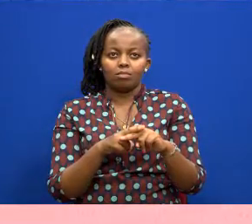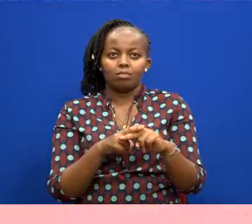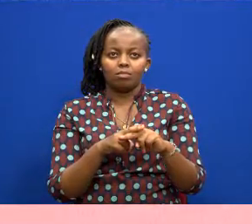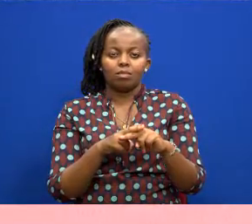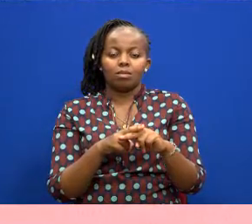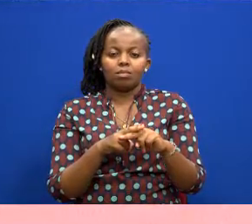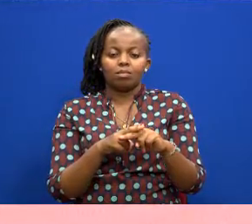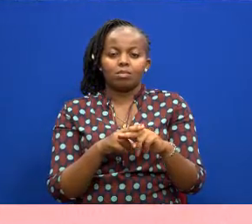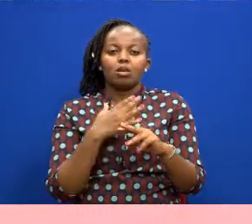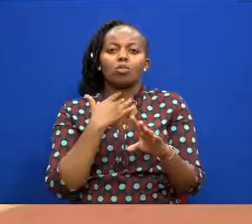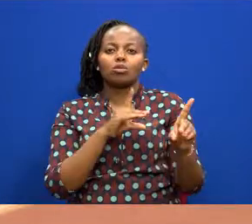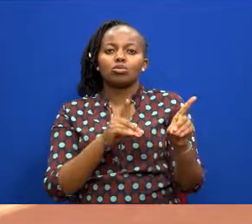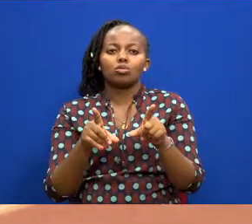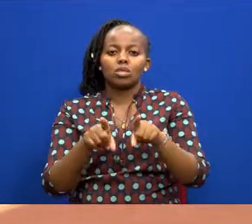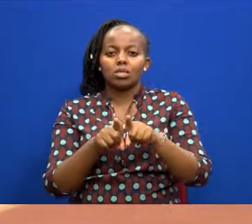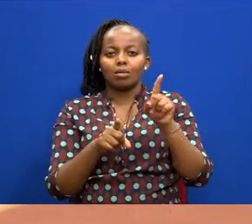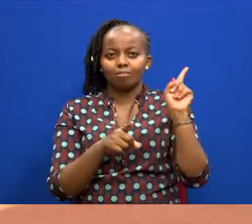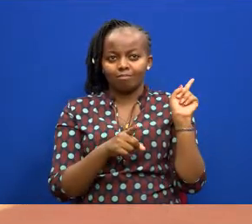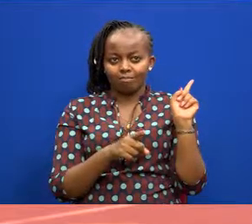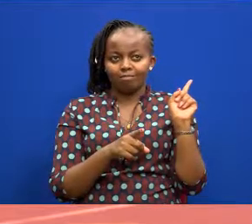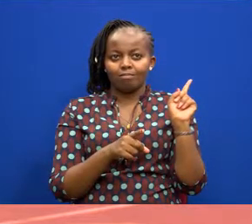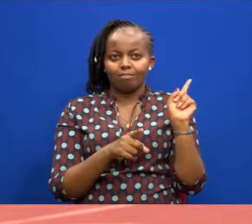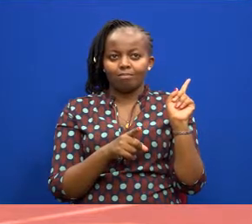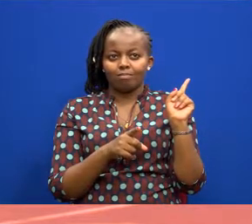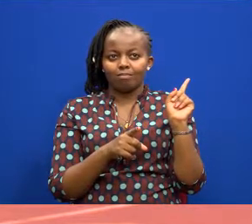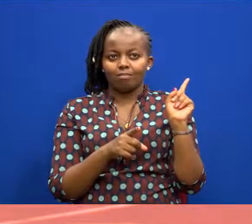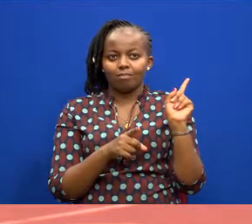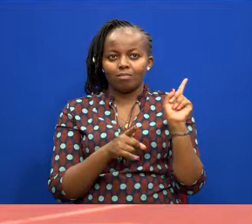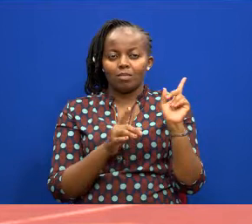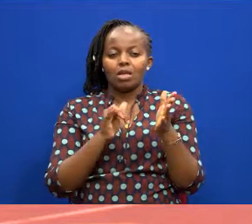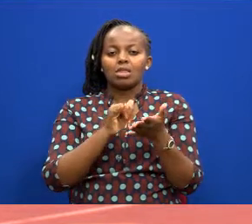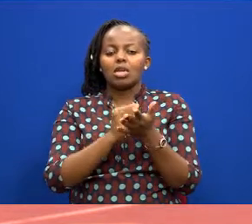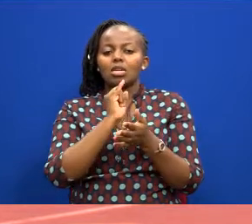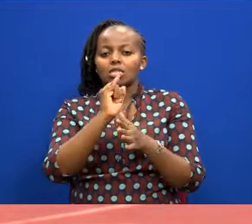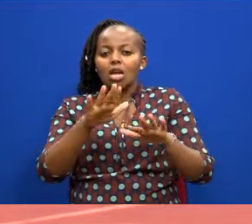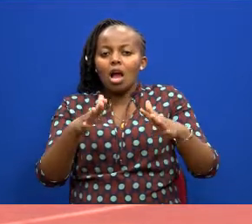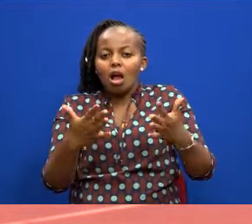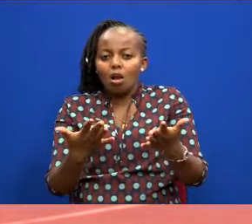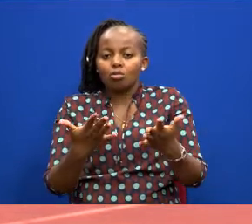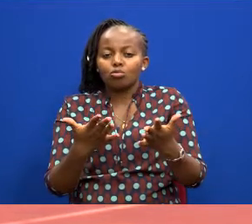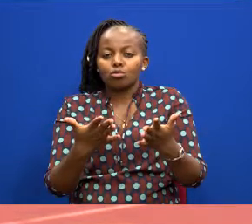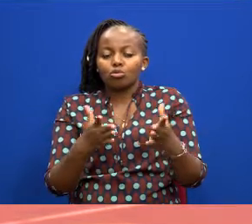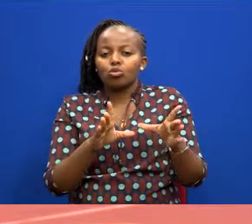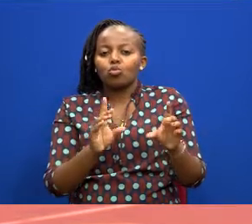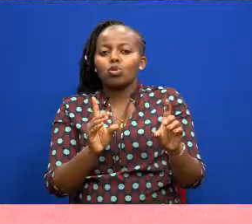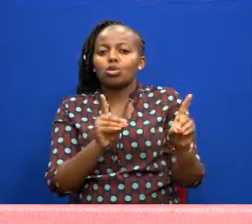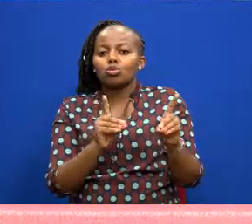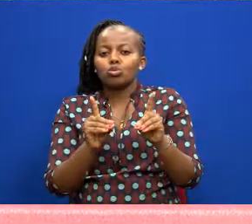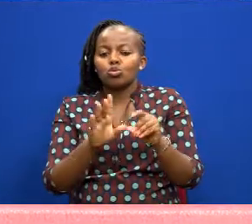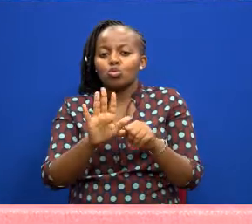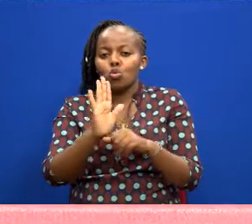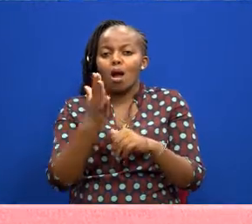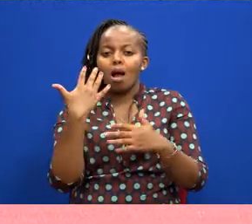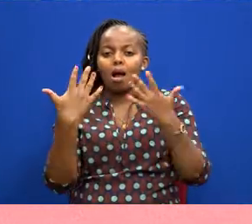you're going to drive your hand from pocket to ear. That will be the motion of your hands as you're